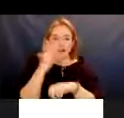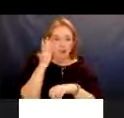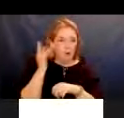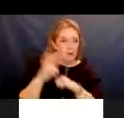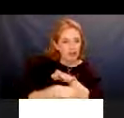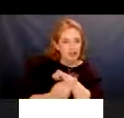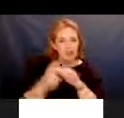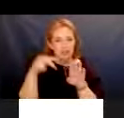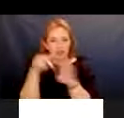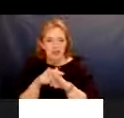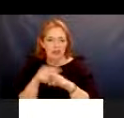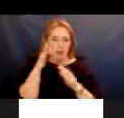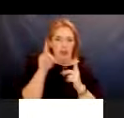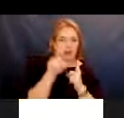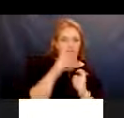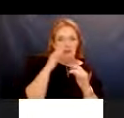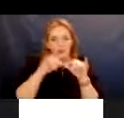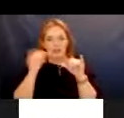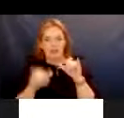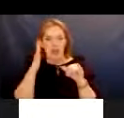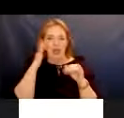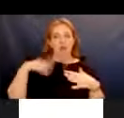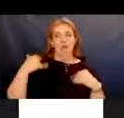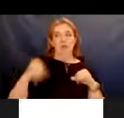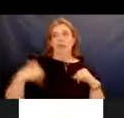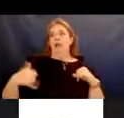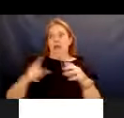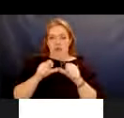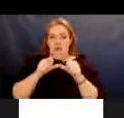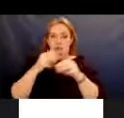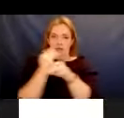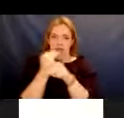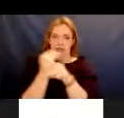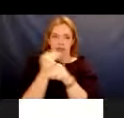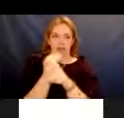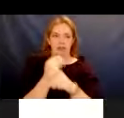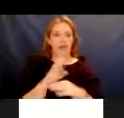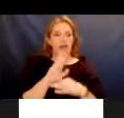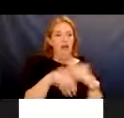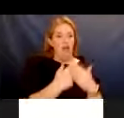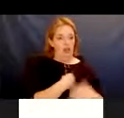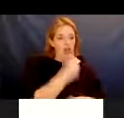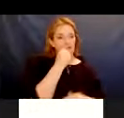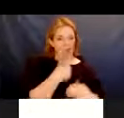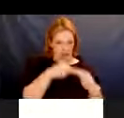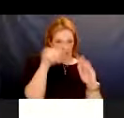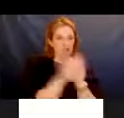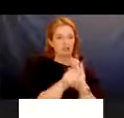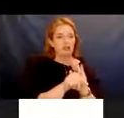steal, crawl, why speed, why stay, why stall, steady man. All I eat, I